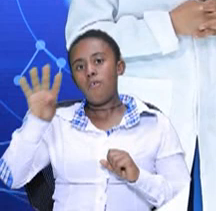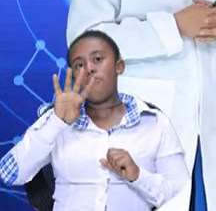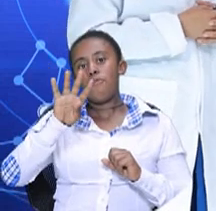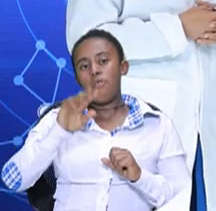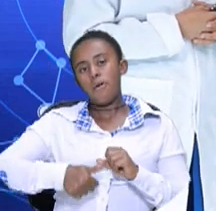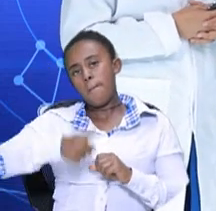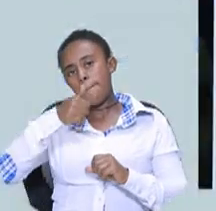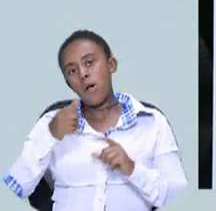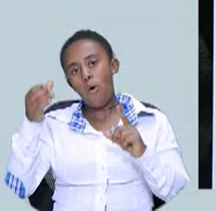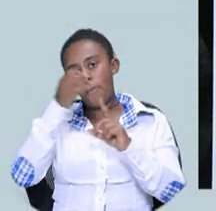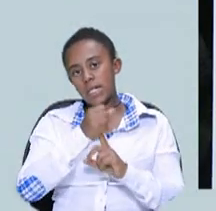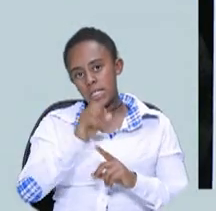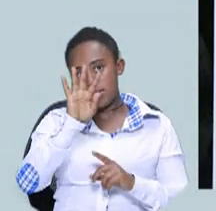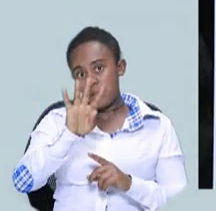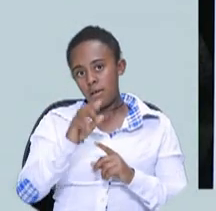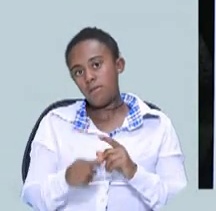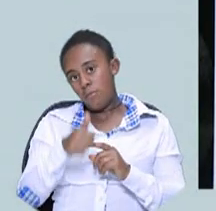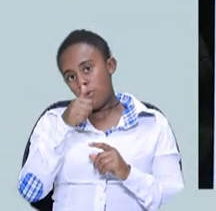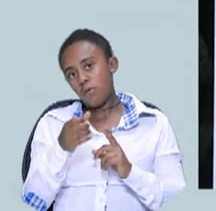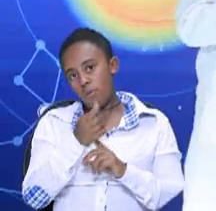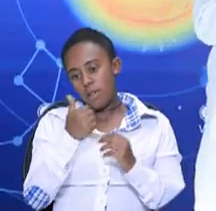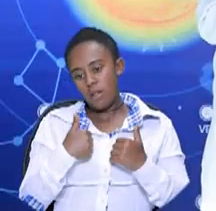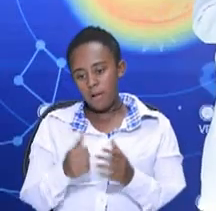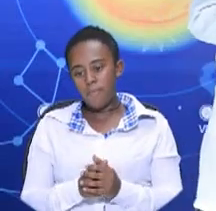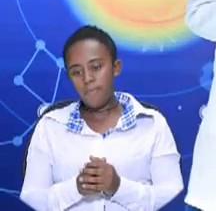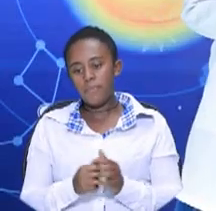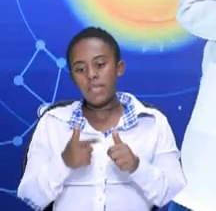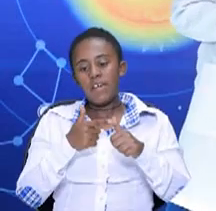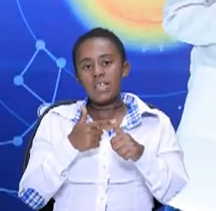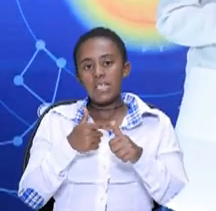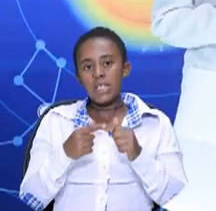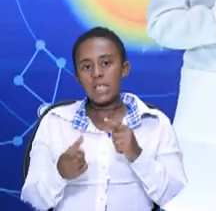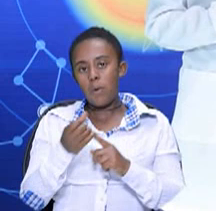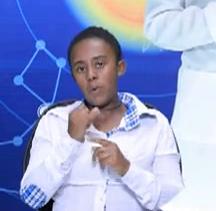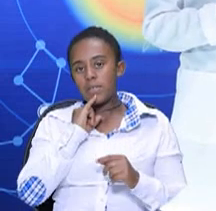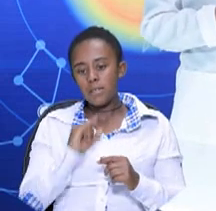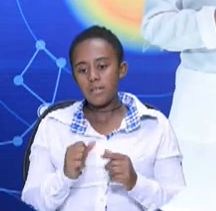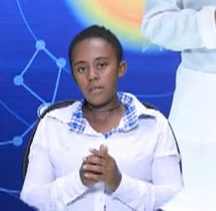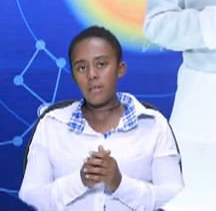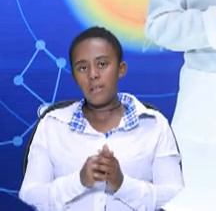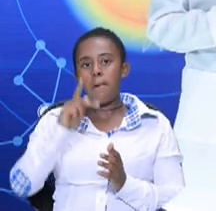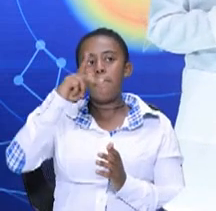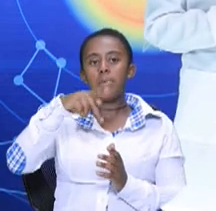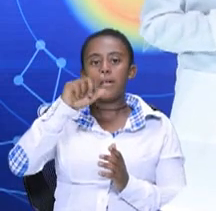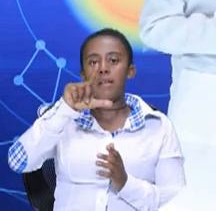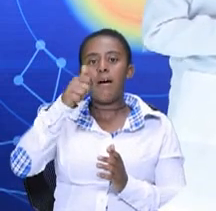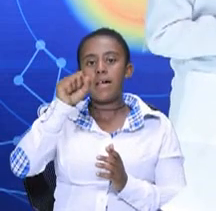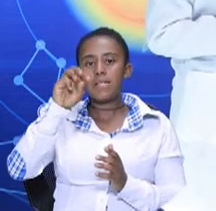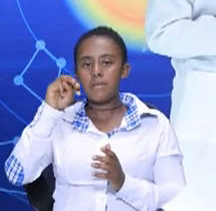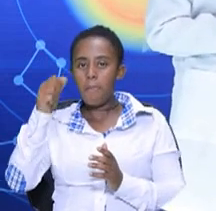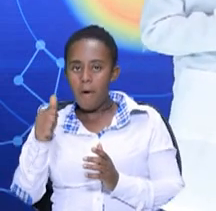main components. The blood has 4 main components. The first component is the plasma. The